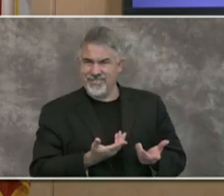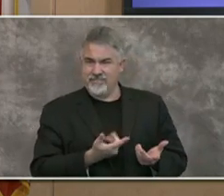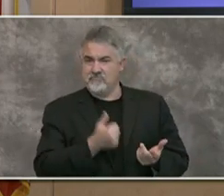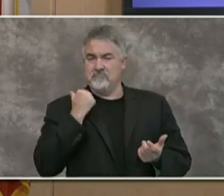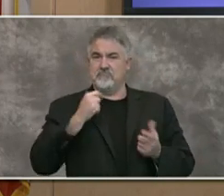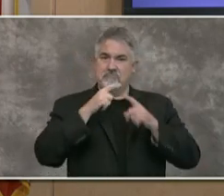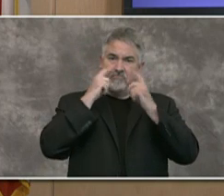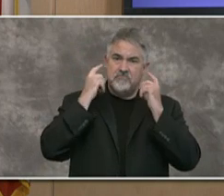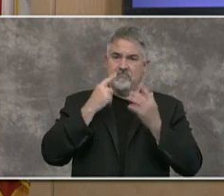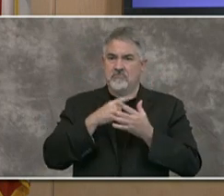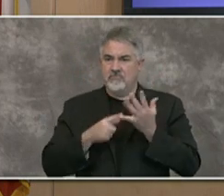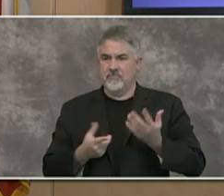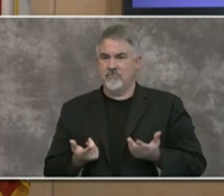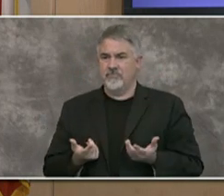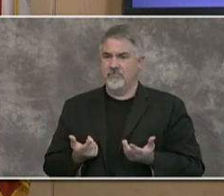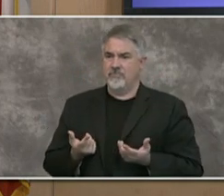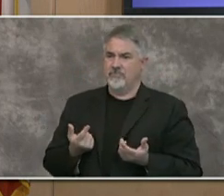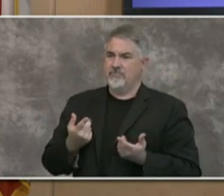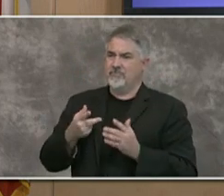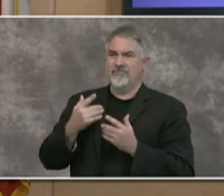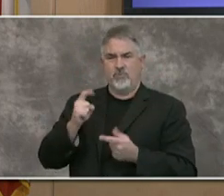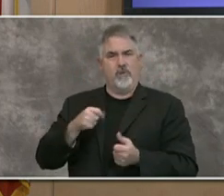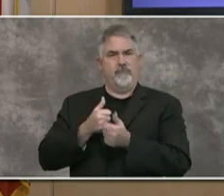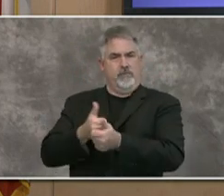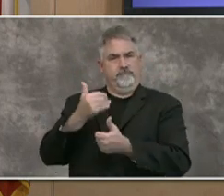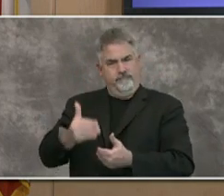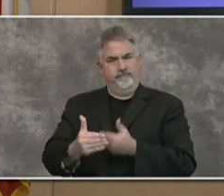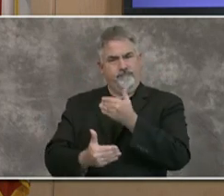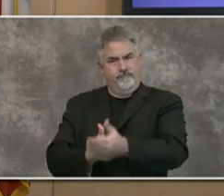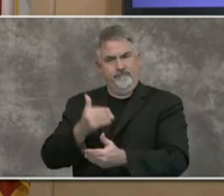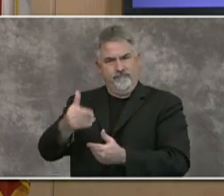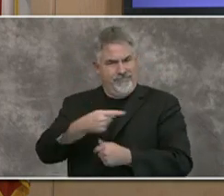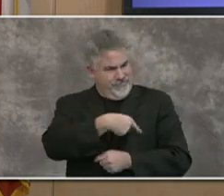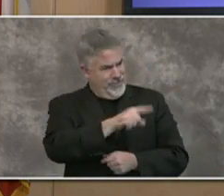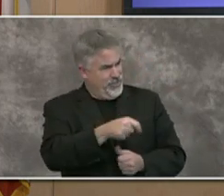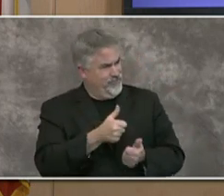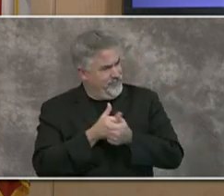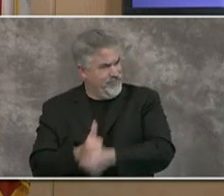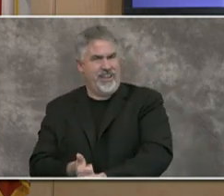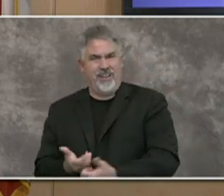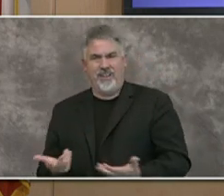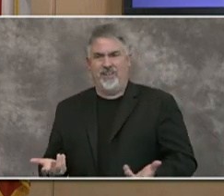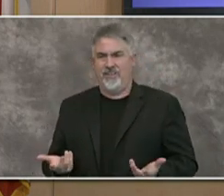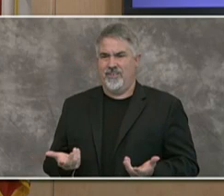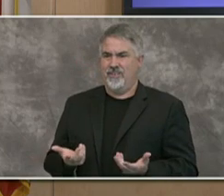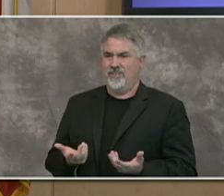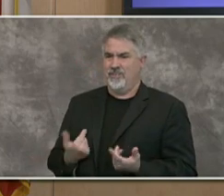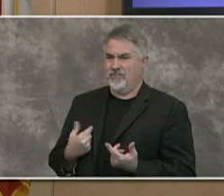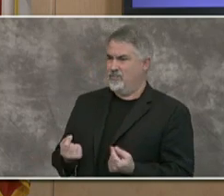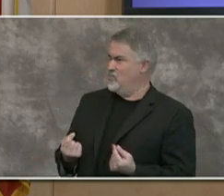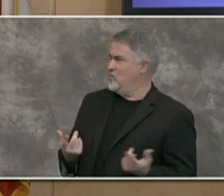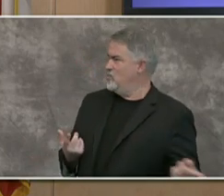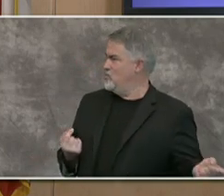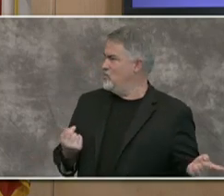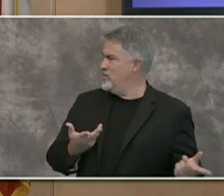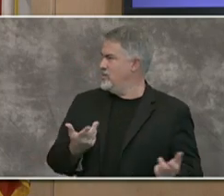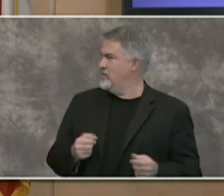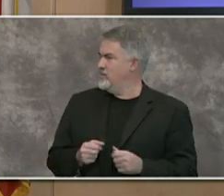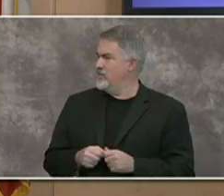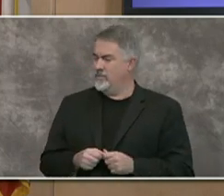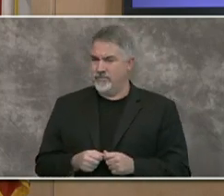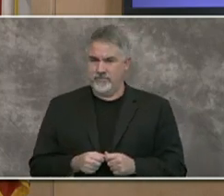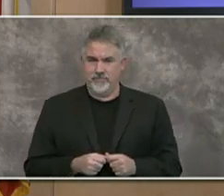correct protocol for those businesses. Okay, Supervisor Fletcher, I believe, is going to answer that